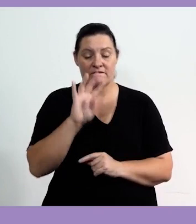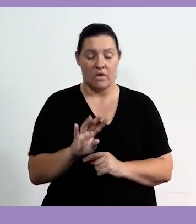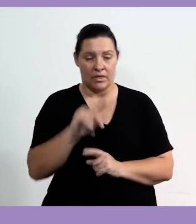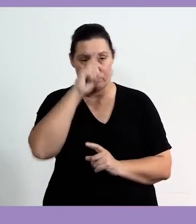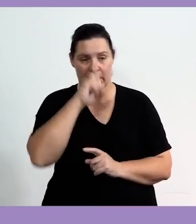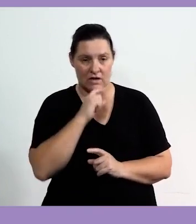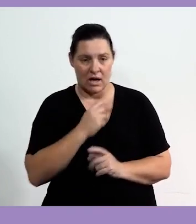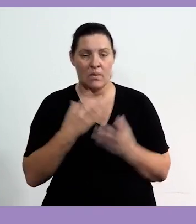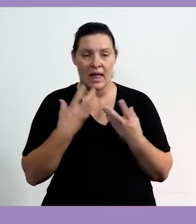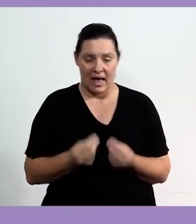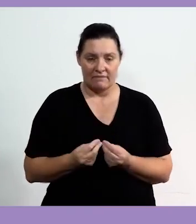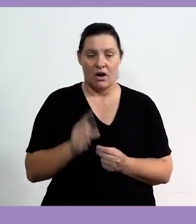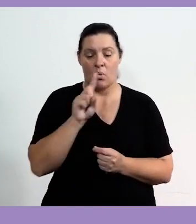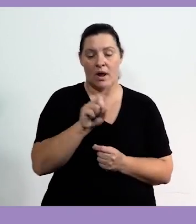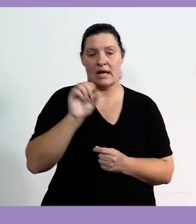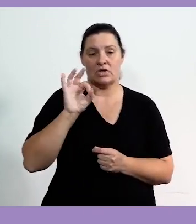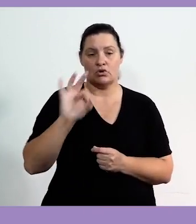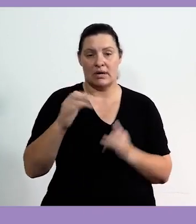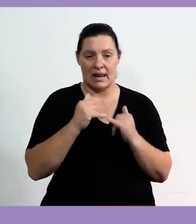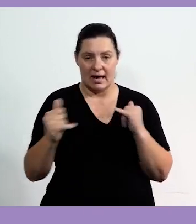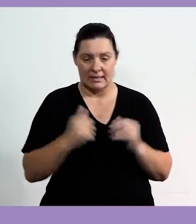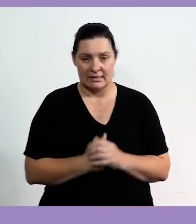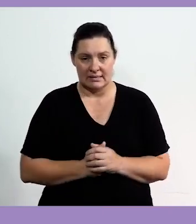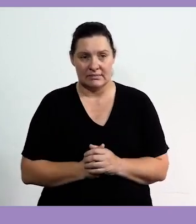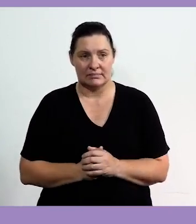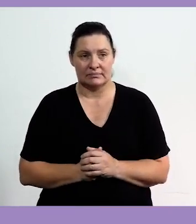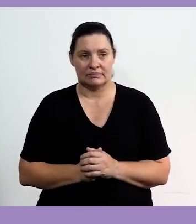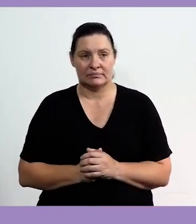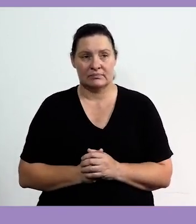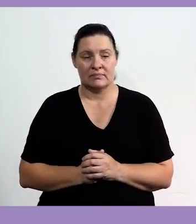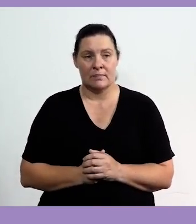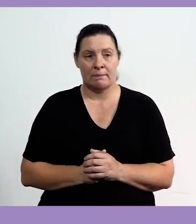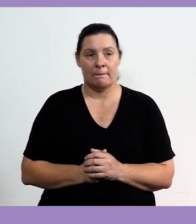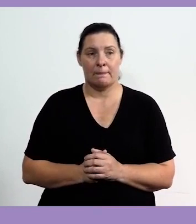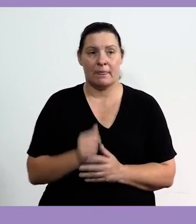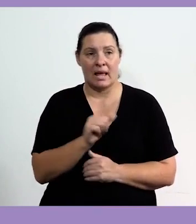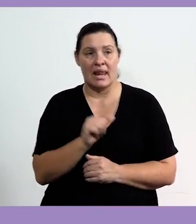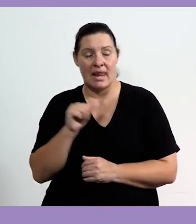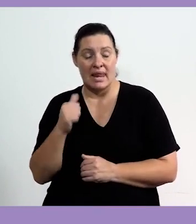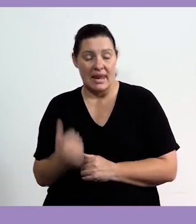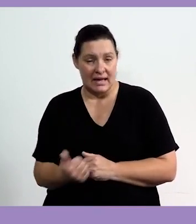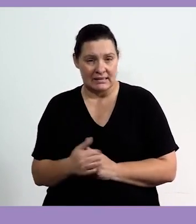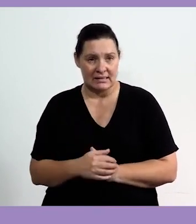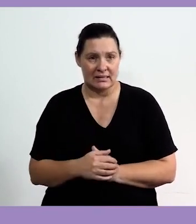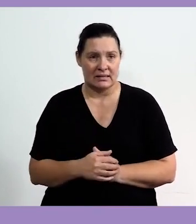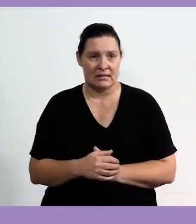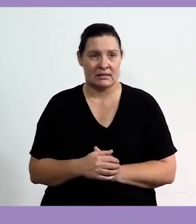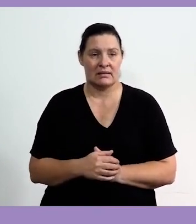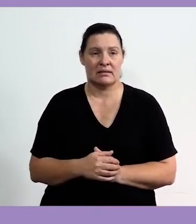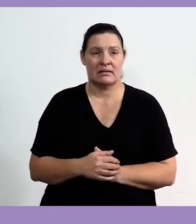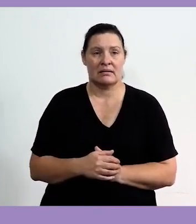means for the 4th picture, we are going to have 13 lines. And then in the next picture,